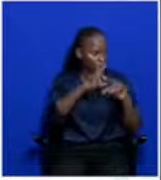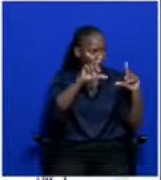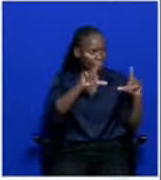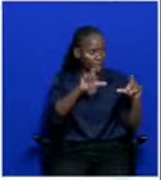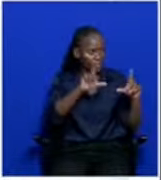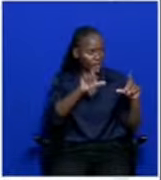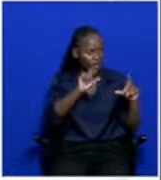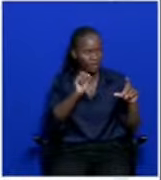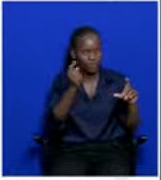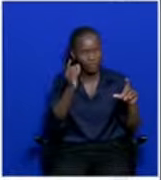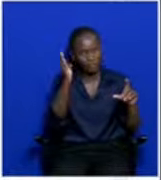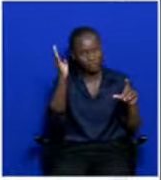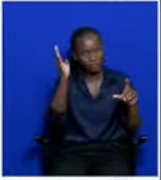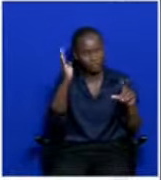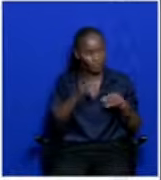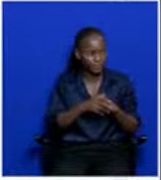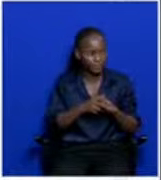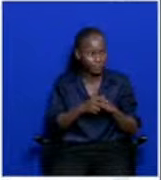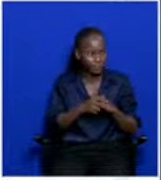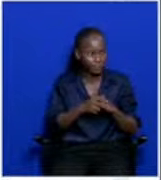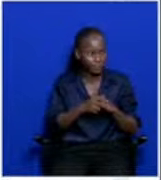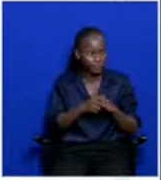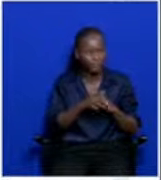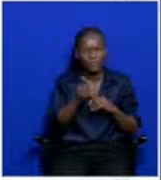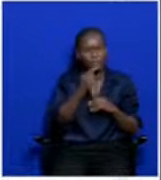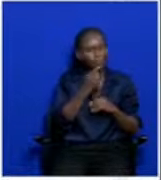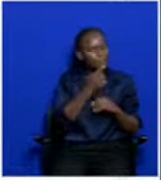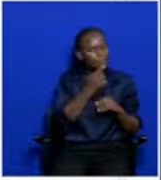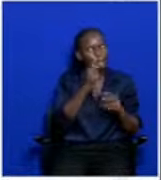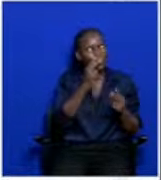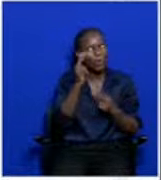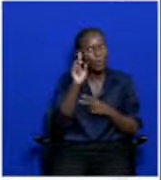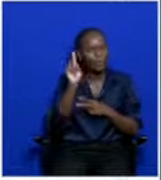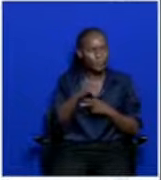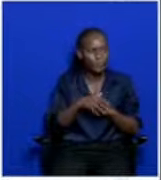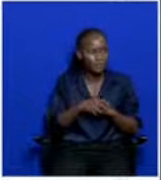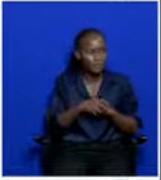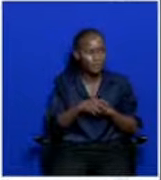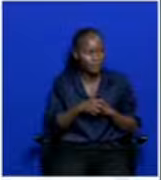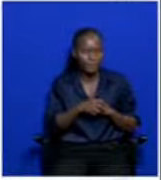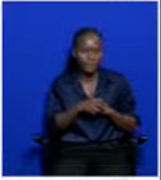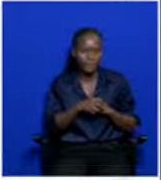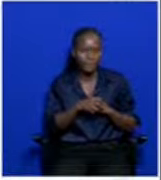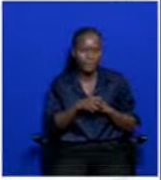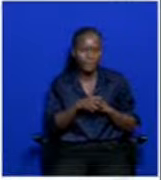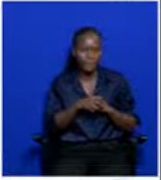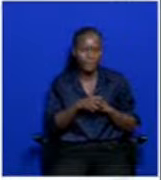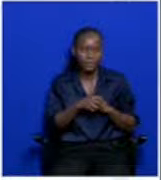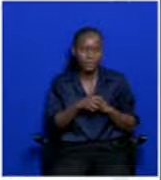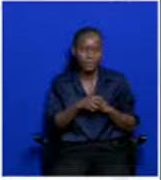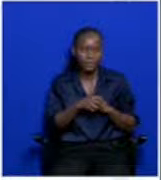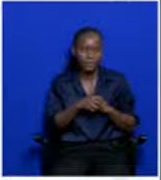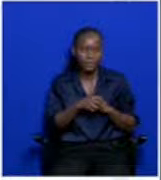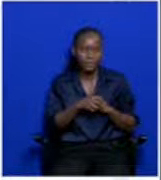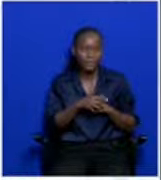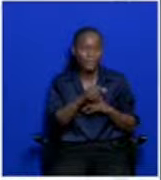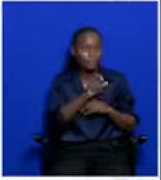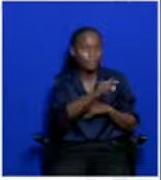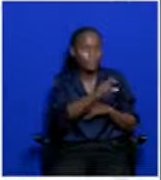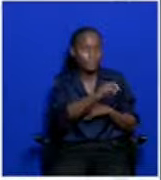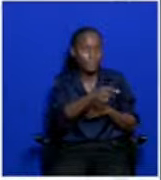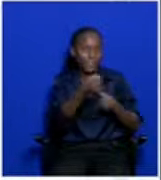What are we looking at? This is the vehicle of Metropolis identified by